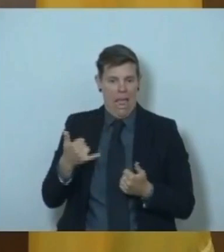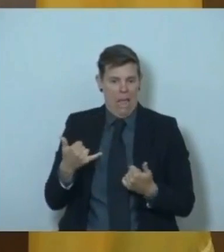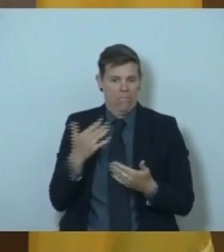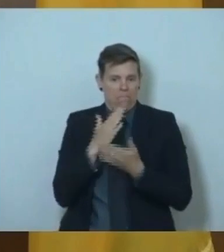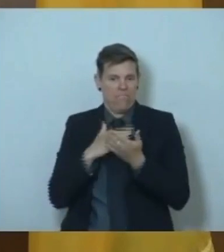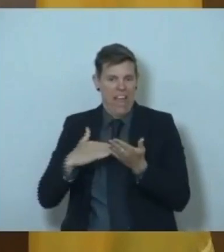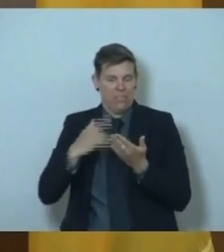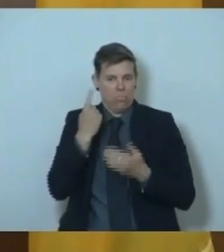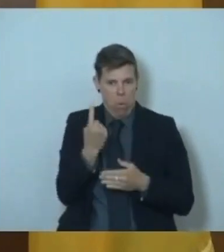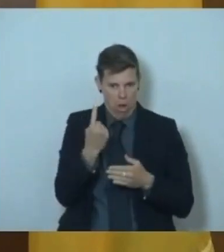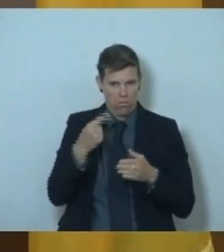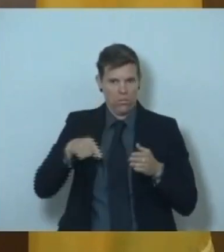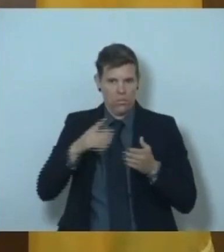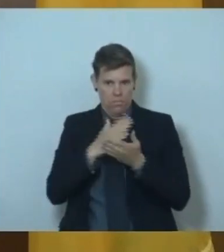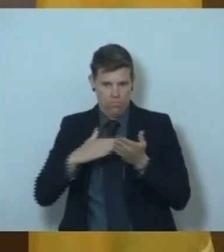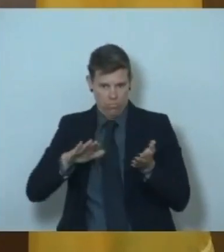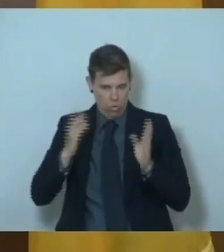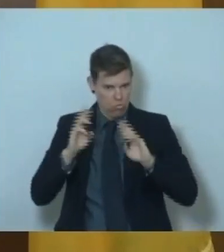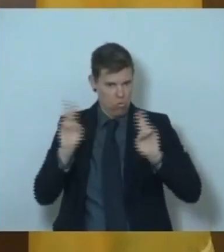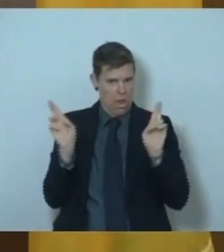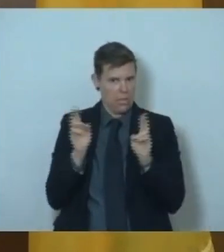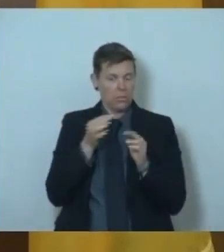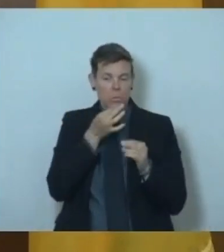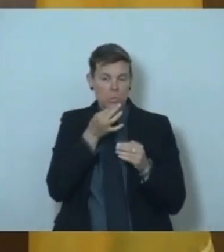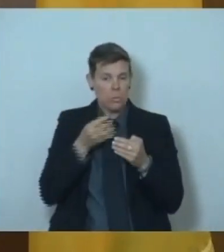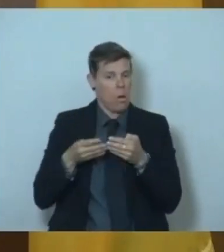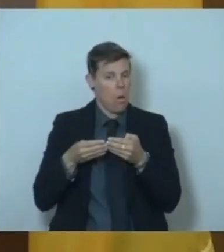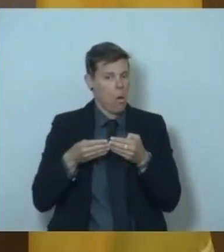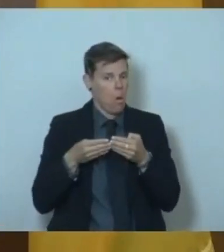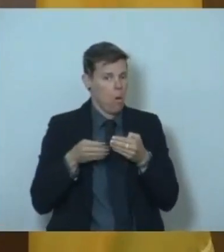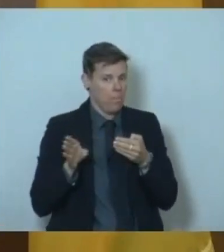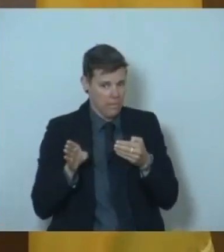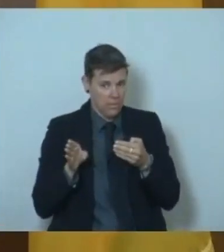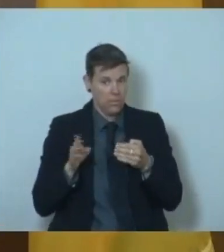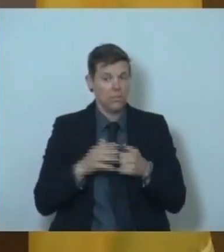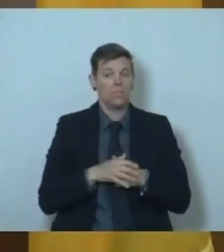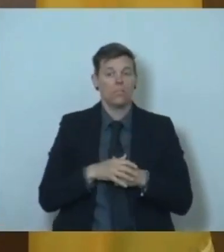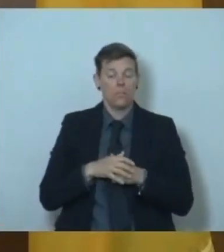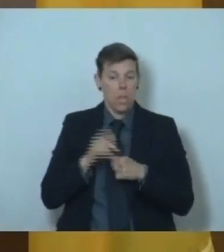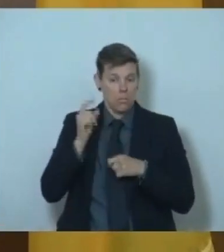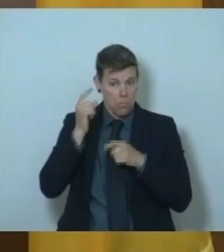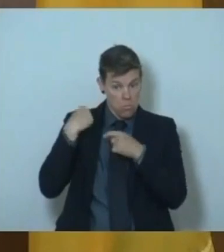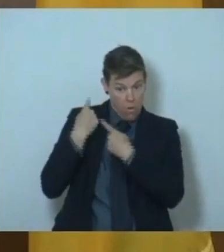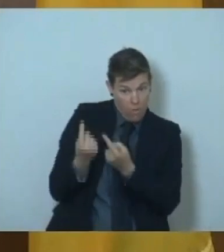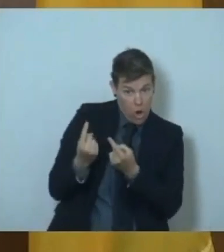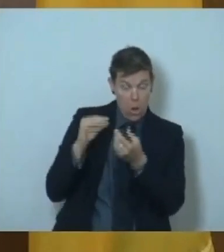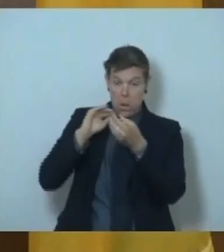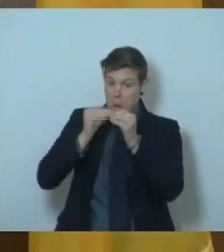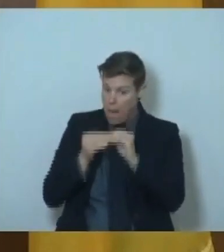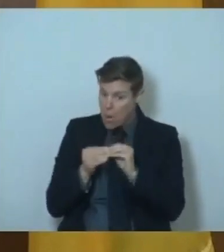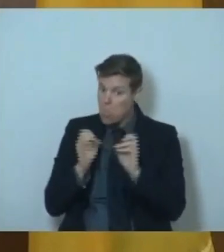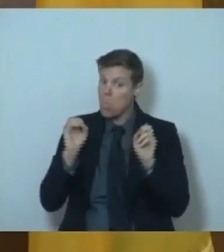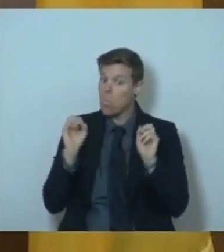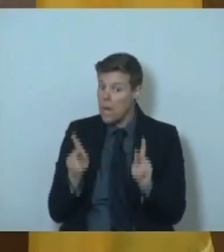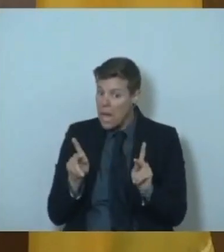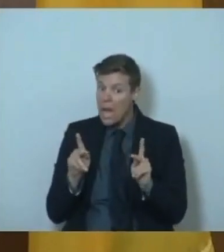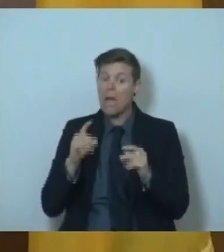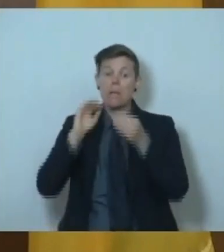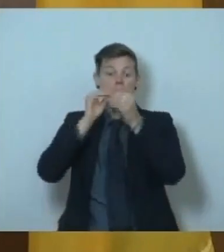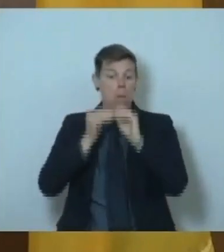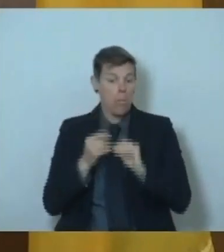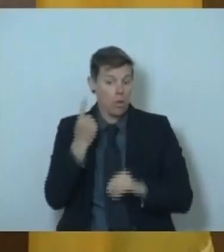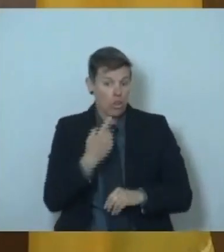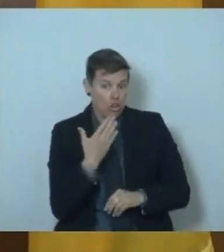everything that we see looks really good, and again, we've made adjustments earlier